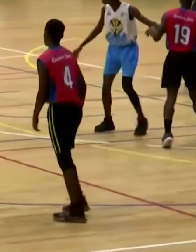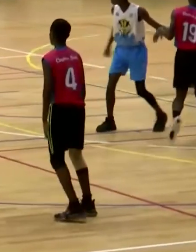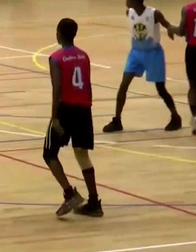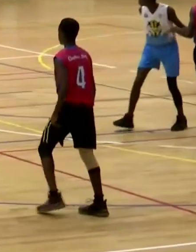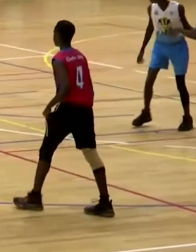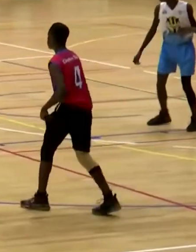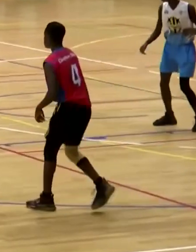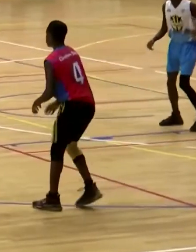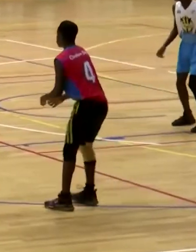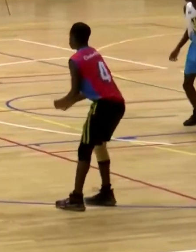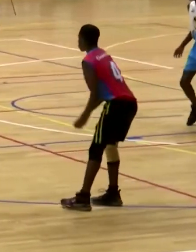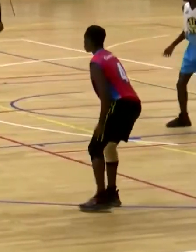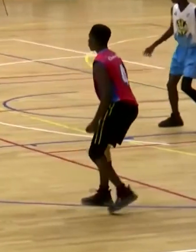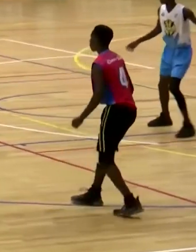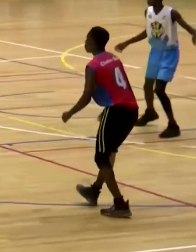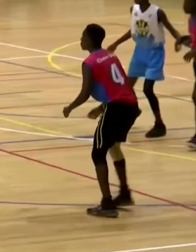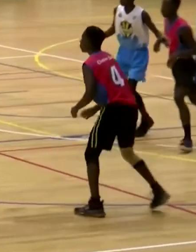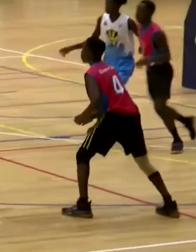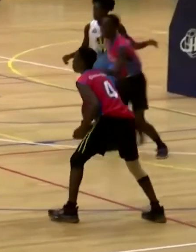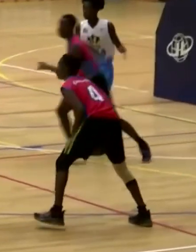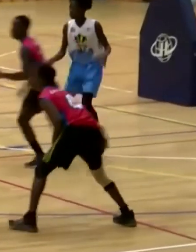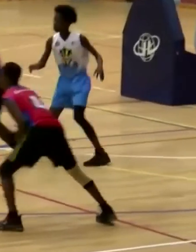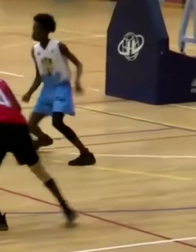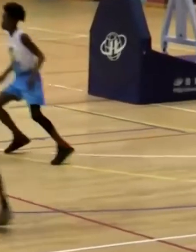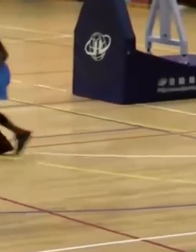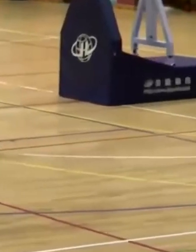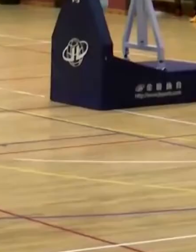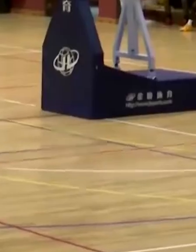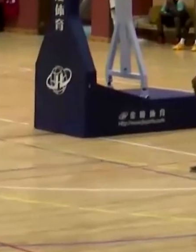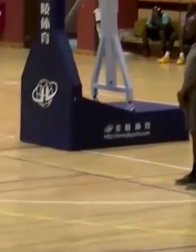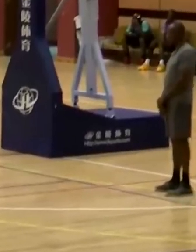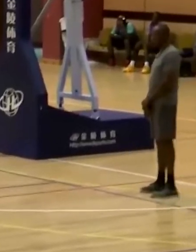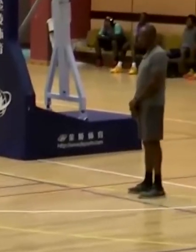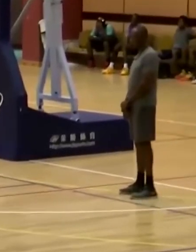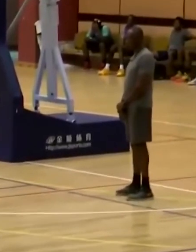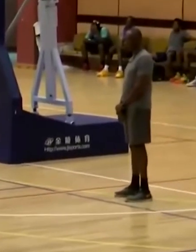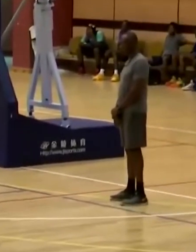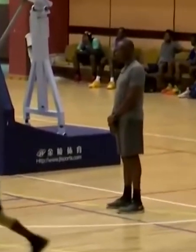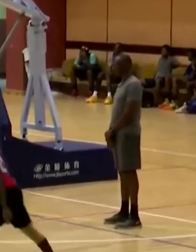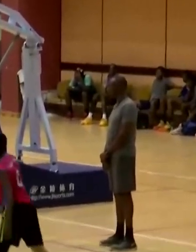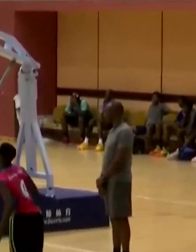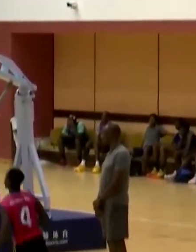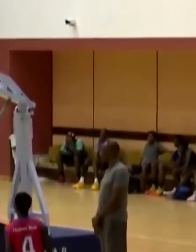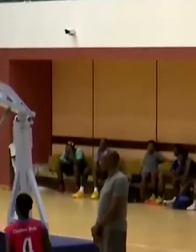finish, as the Bulls stampeded the unimpressive Kings, winning